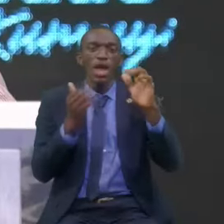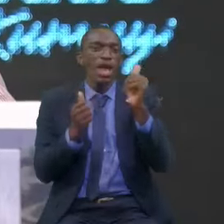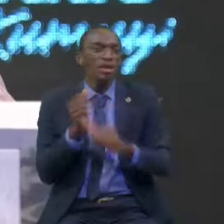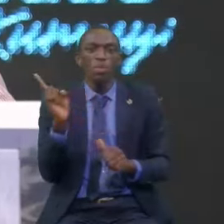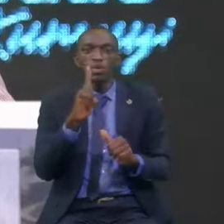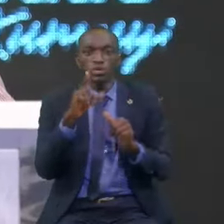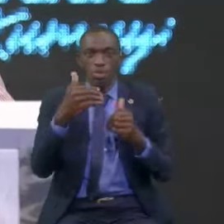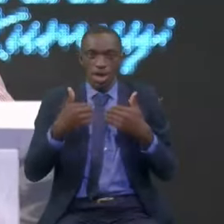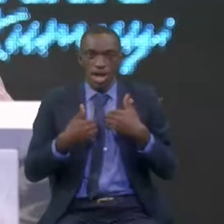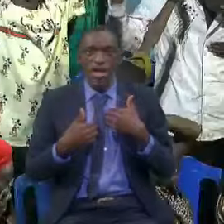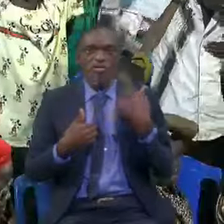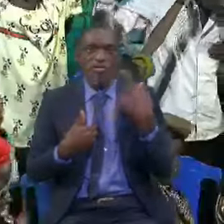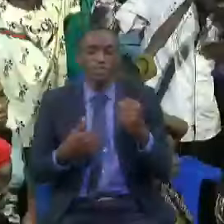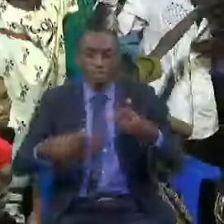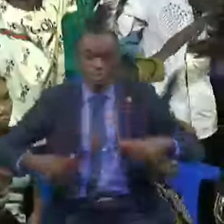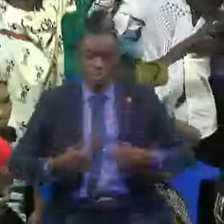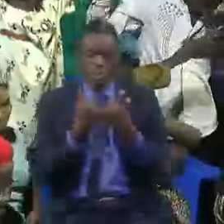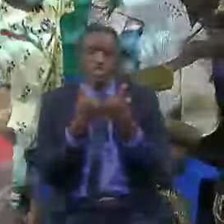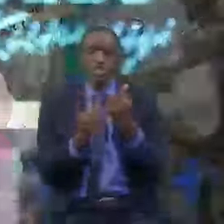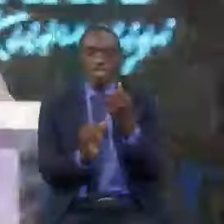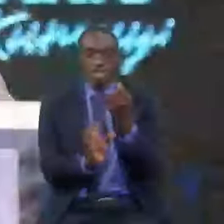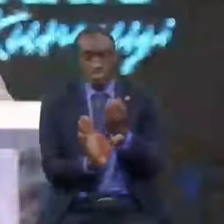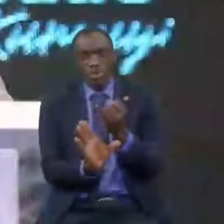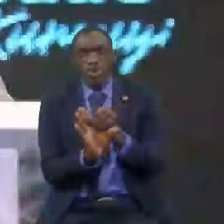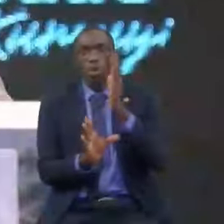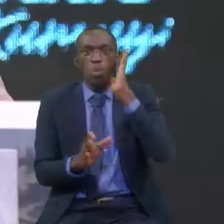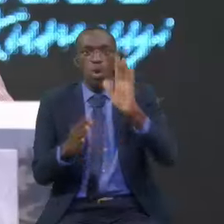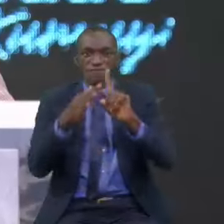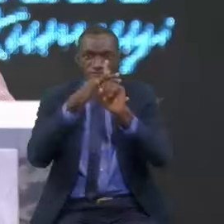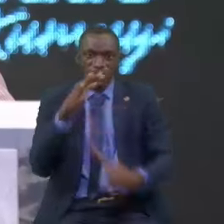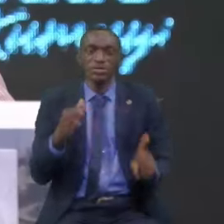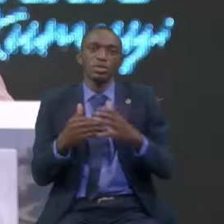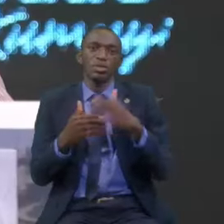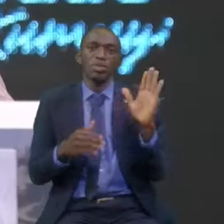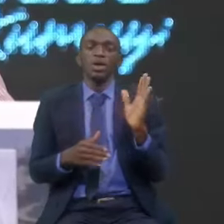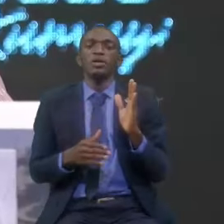impotence will vanish away. Lameness will vanish away.